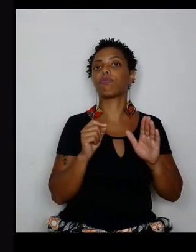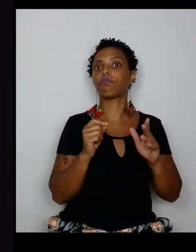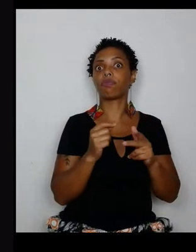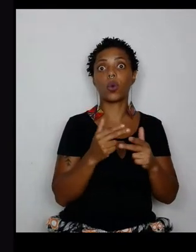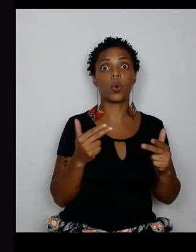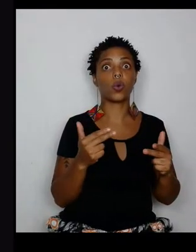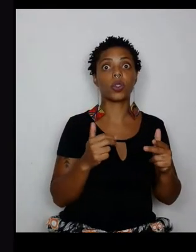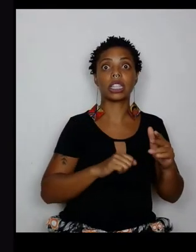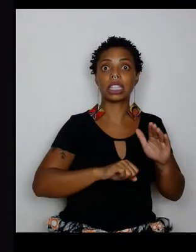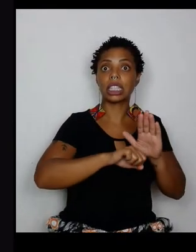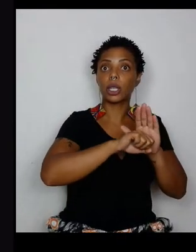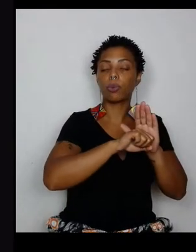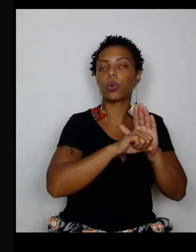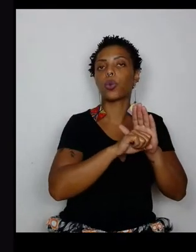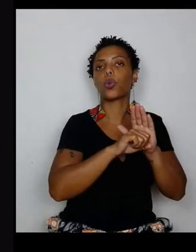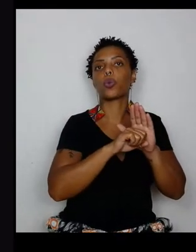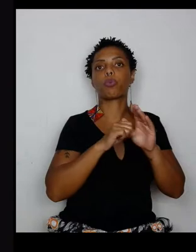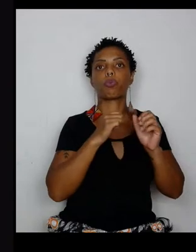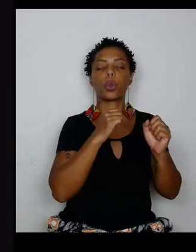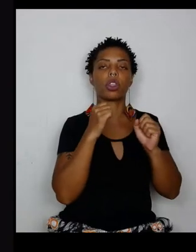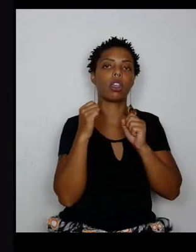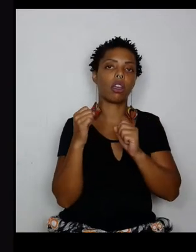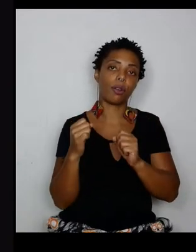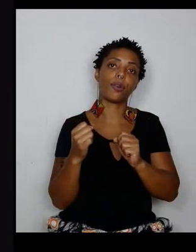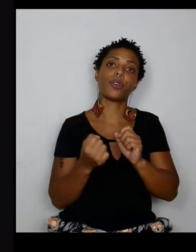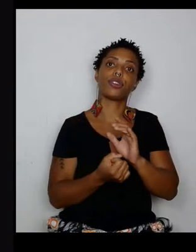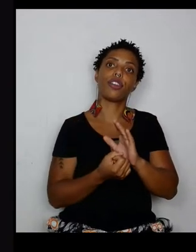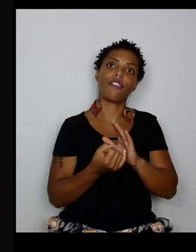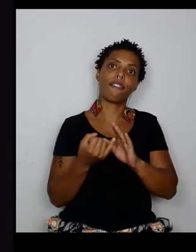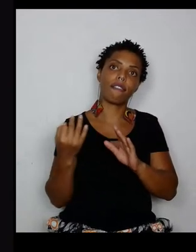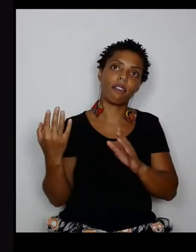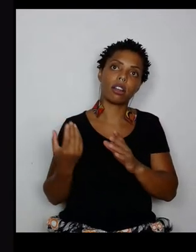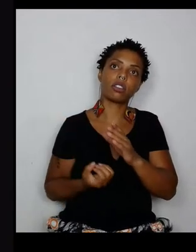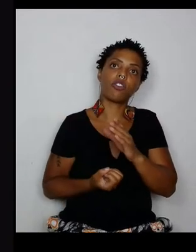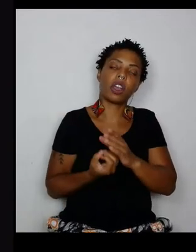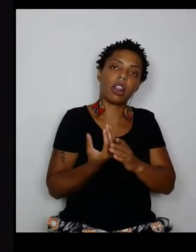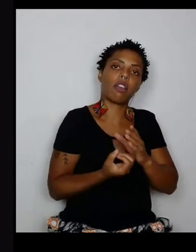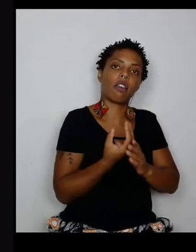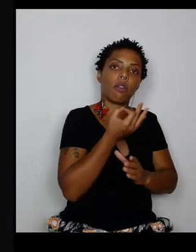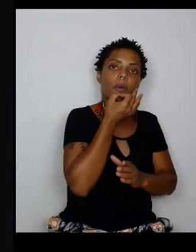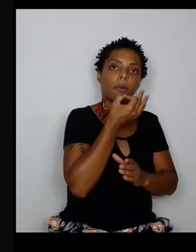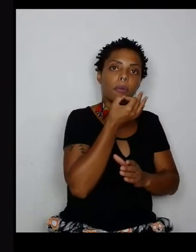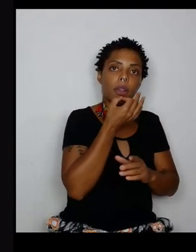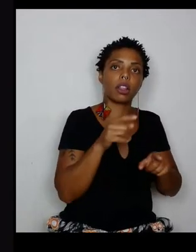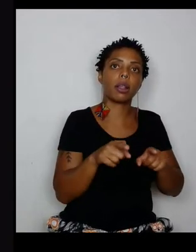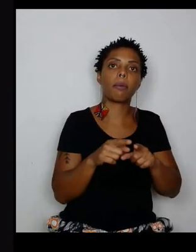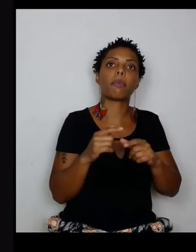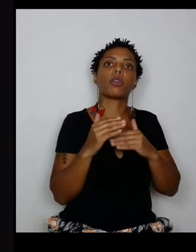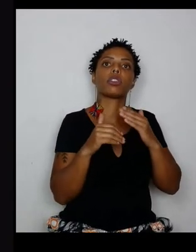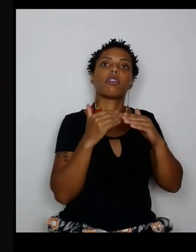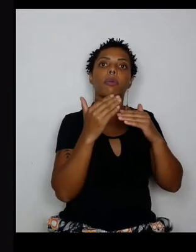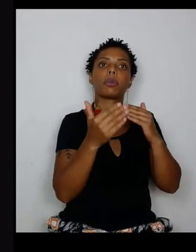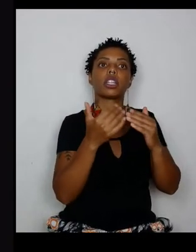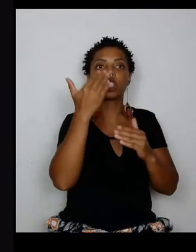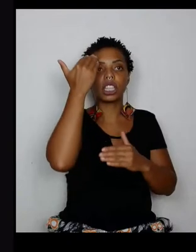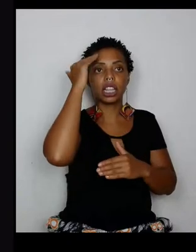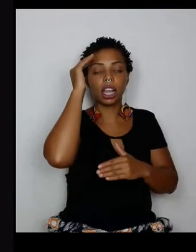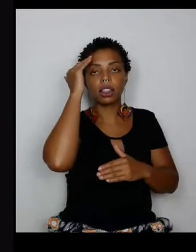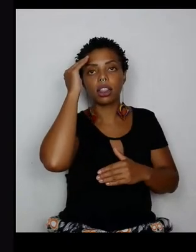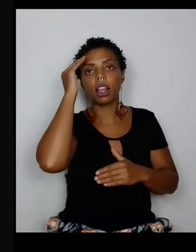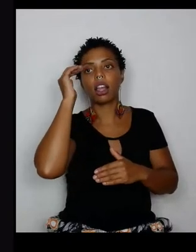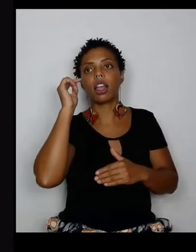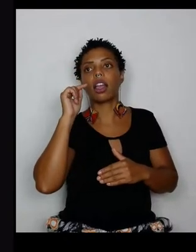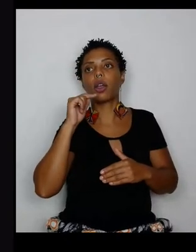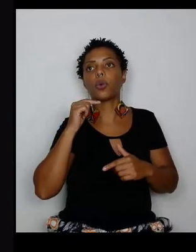our developing understanding of the agency of the gays and our right to look so when people suggest to